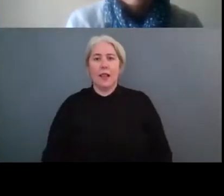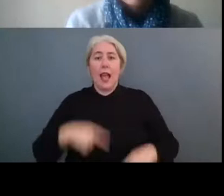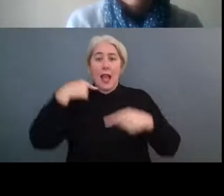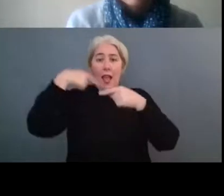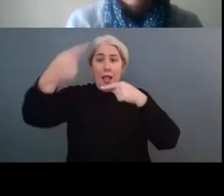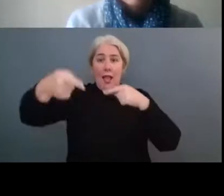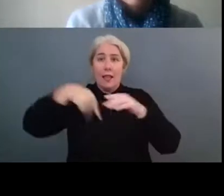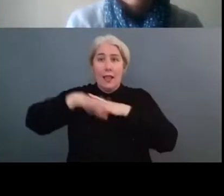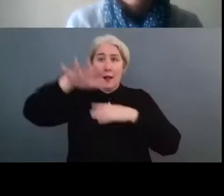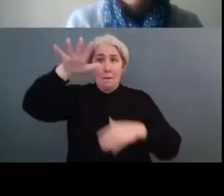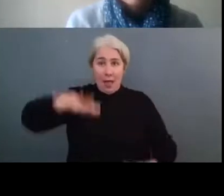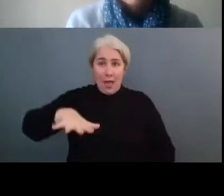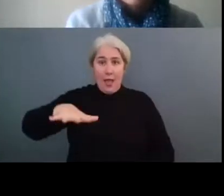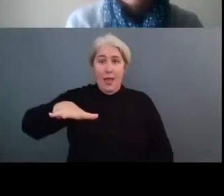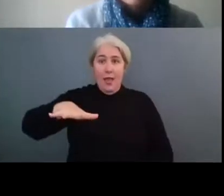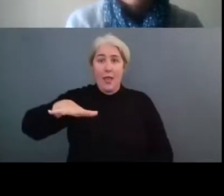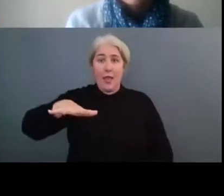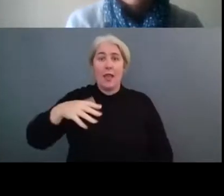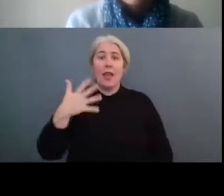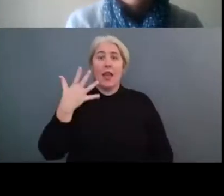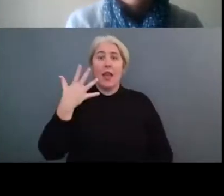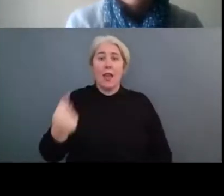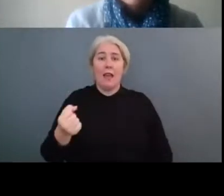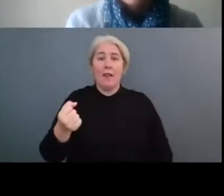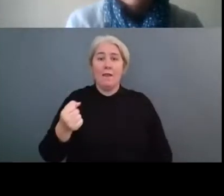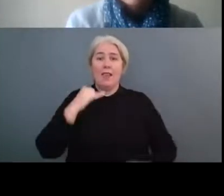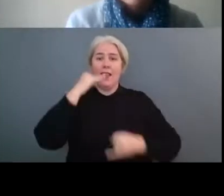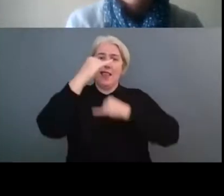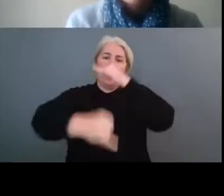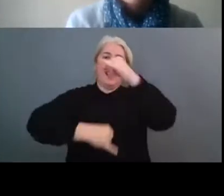the Internazionale of Tennis.